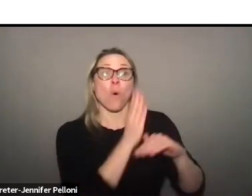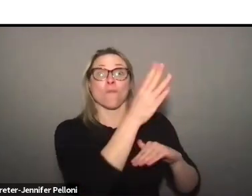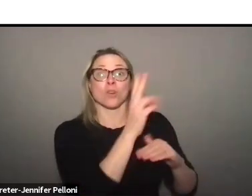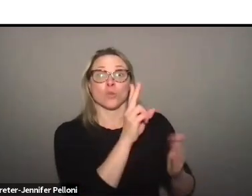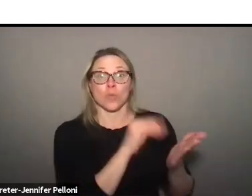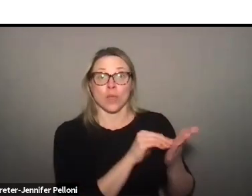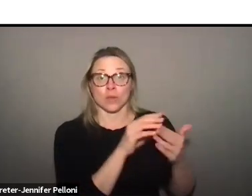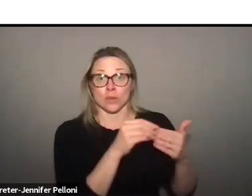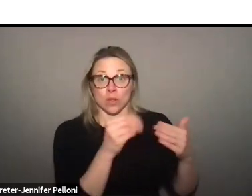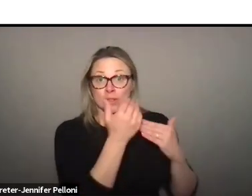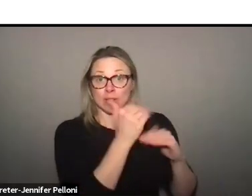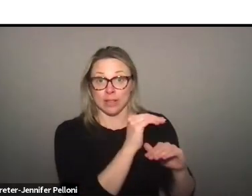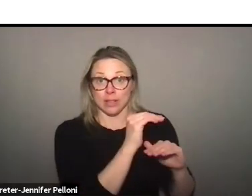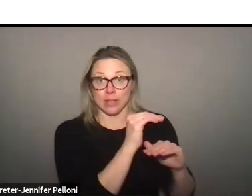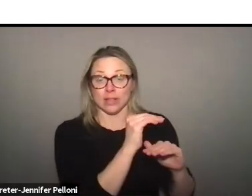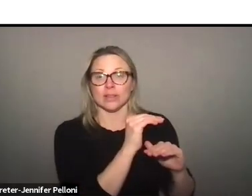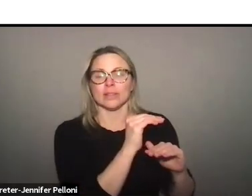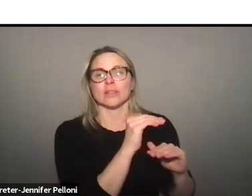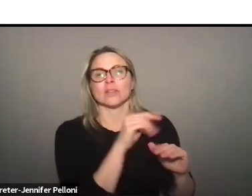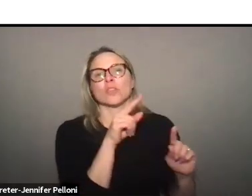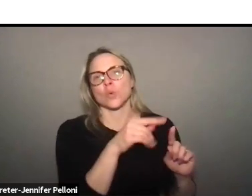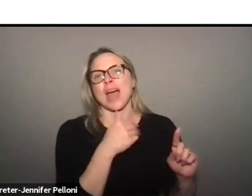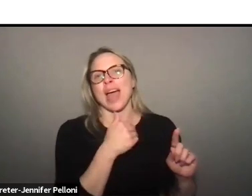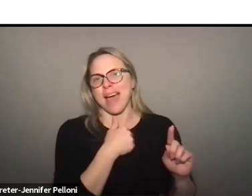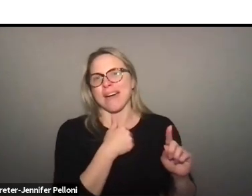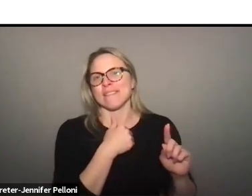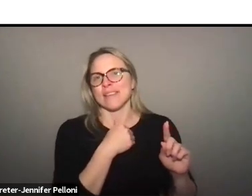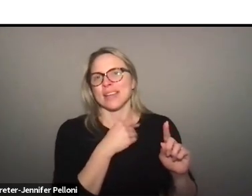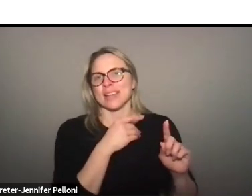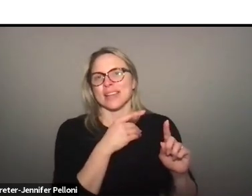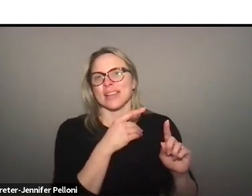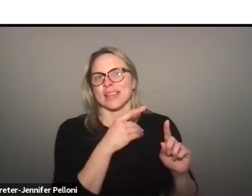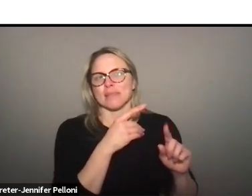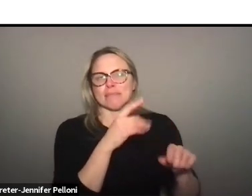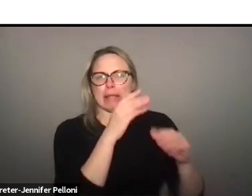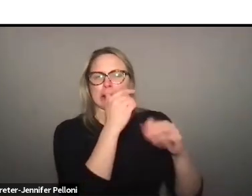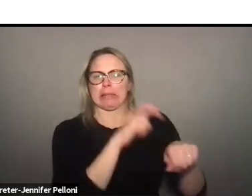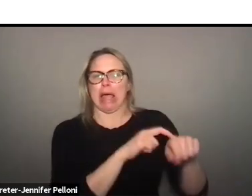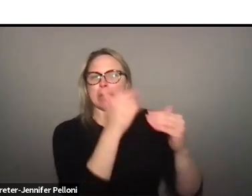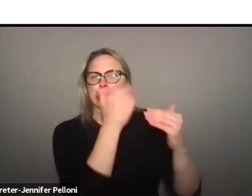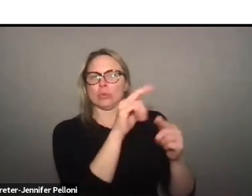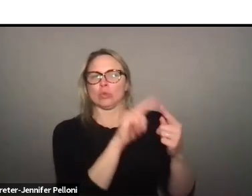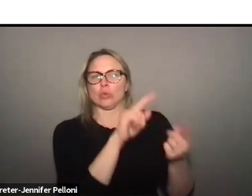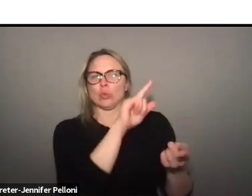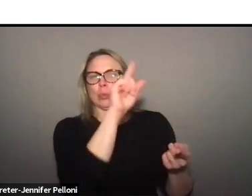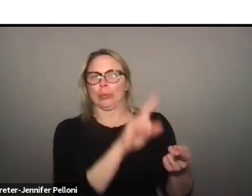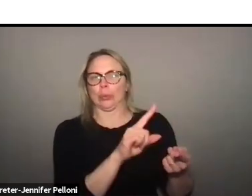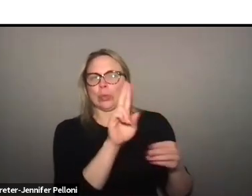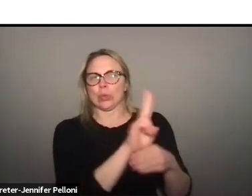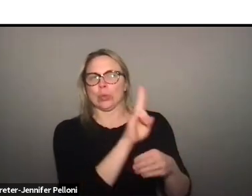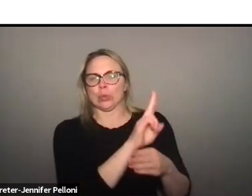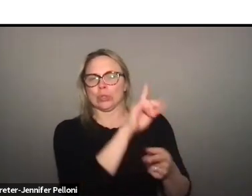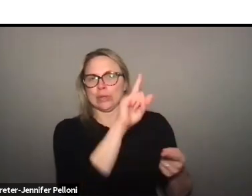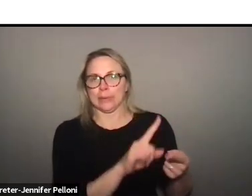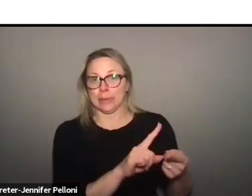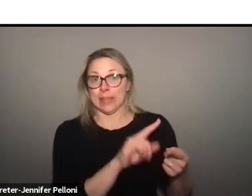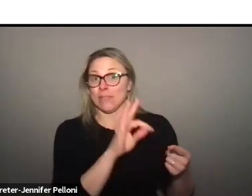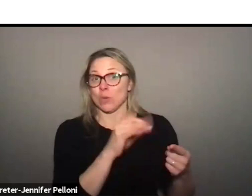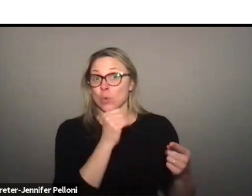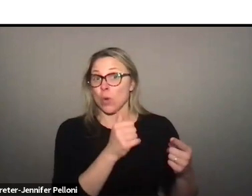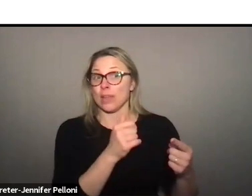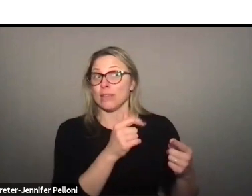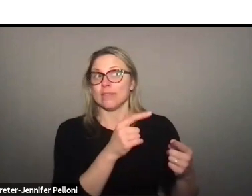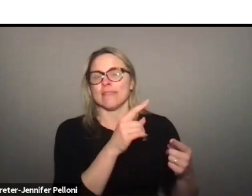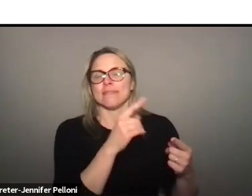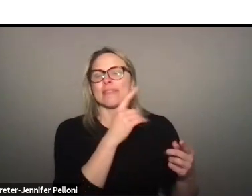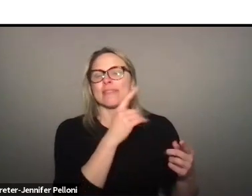$2,000 limit, you have a certain amount of time to spend down that money. And if you don't do that within about 9 months to a year, for